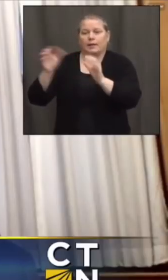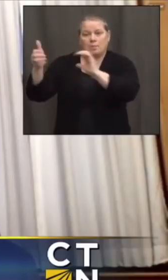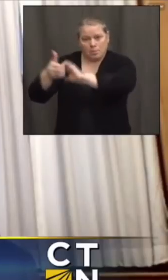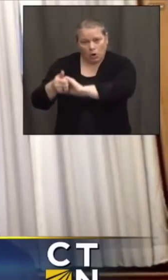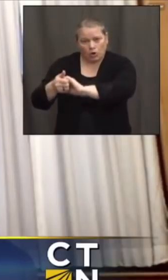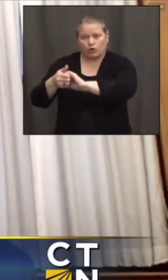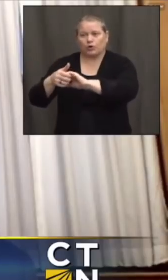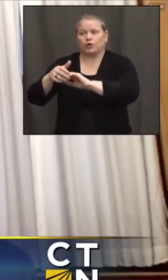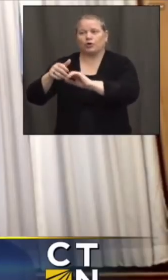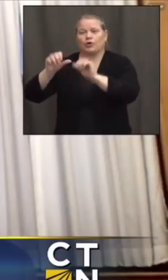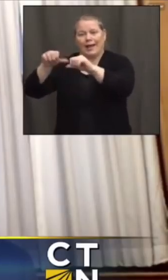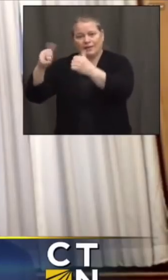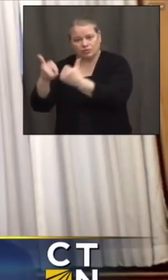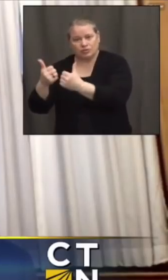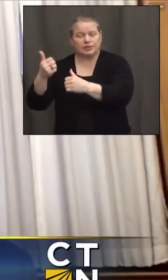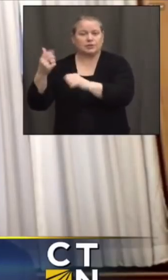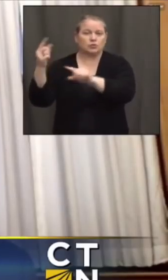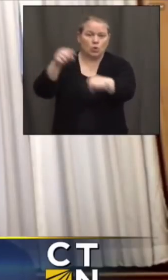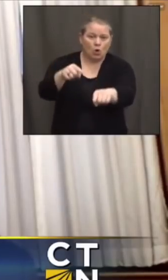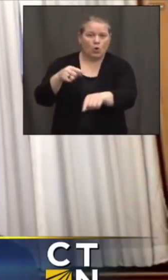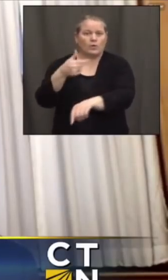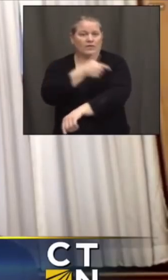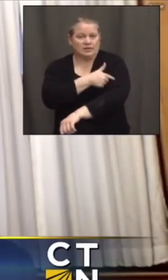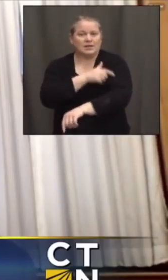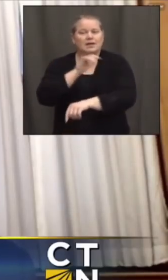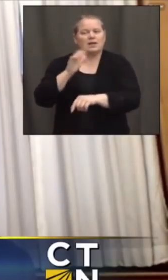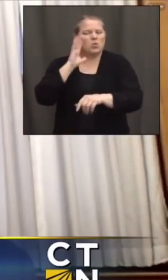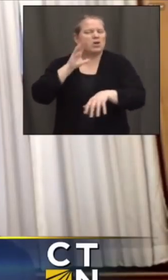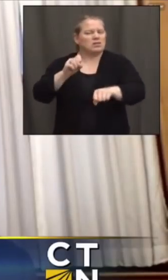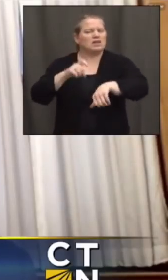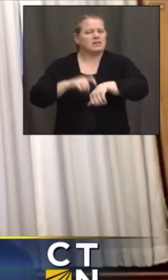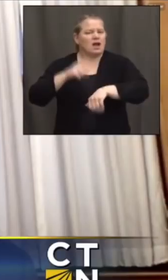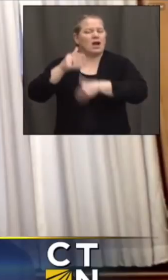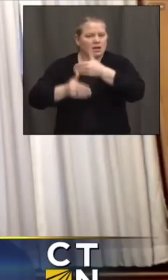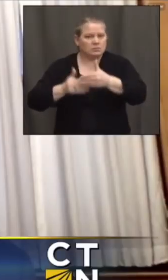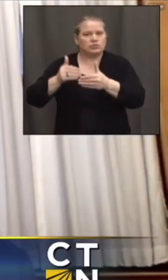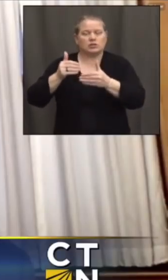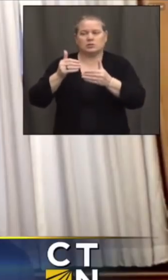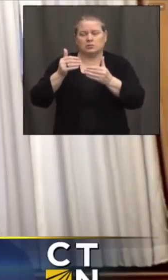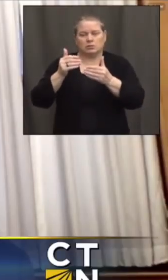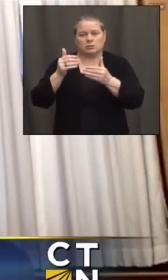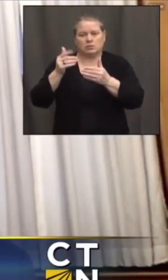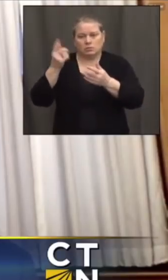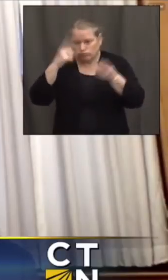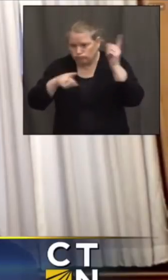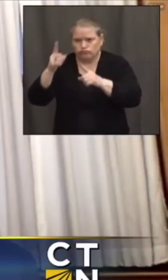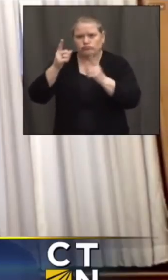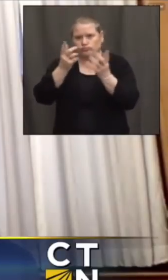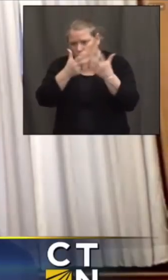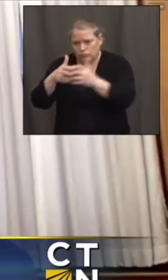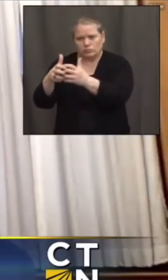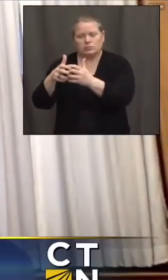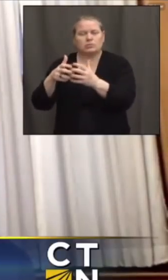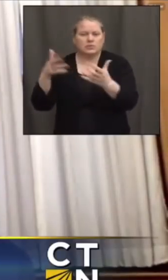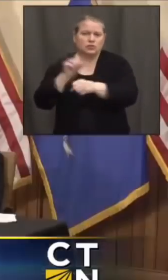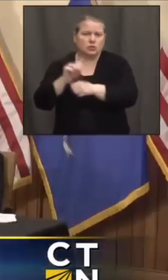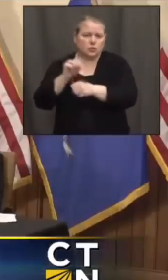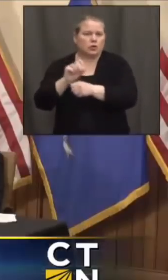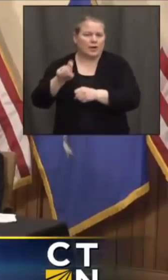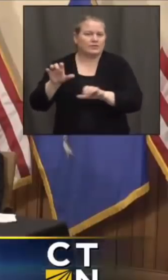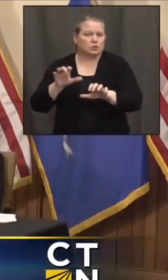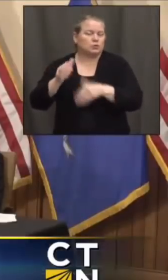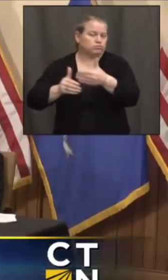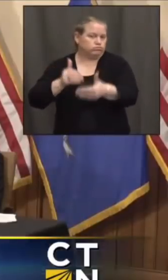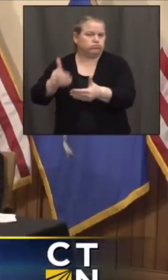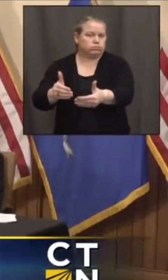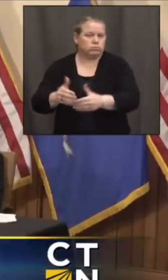the vaccinations. So that's why it's going to take some time to play out, just because there's work to do. There's some complexities there.